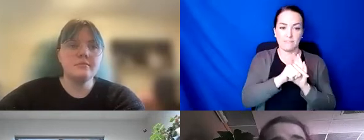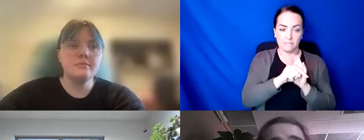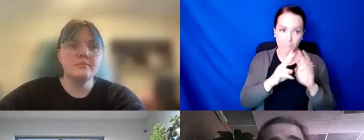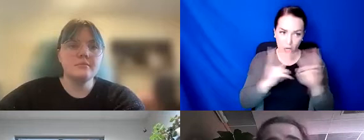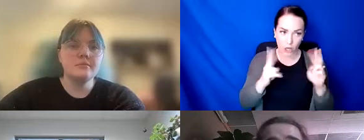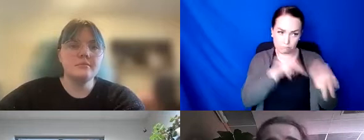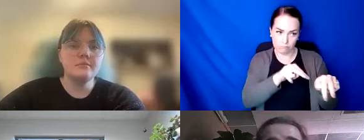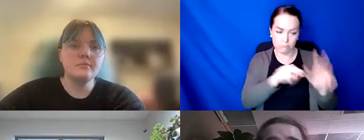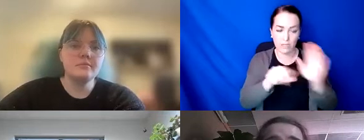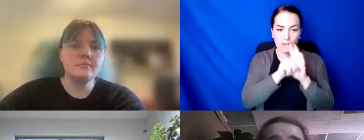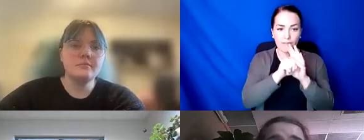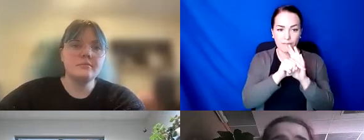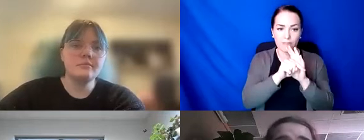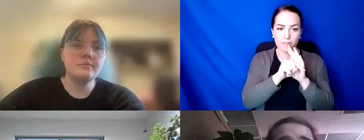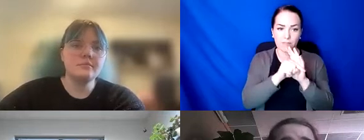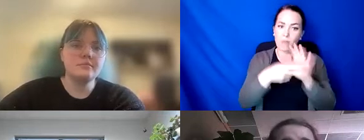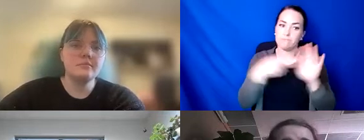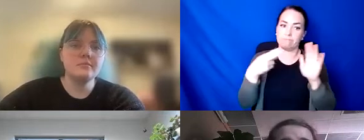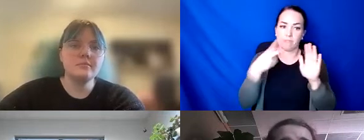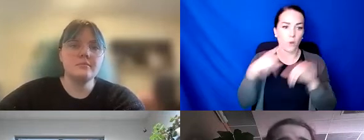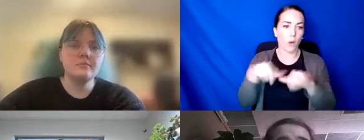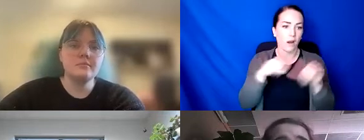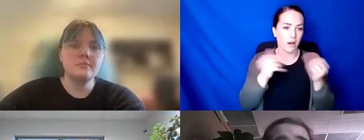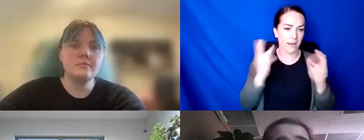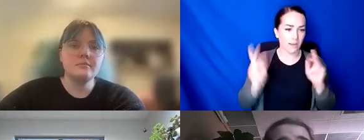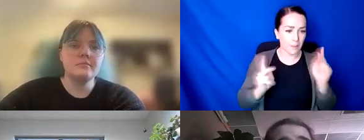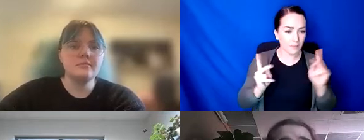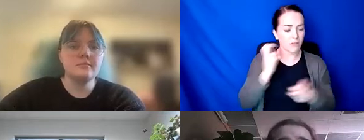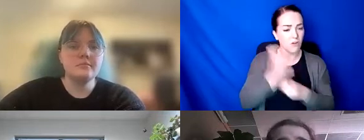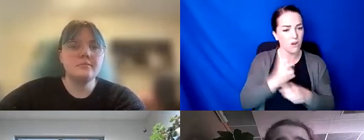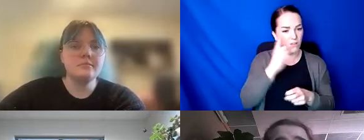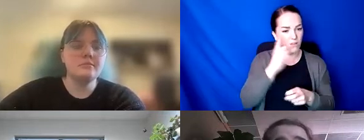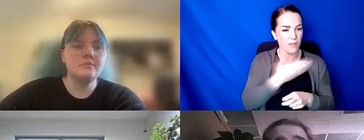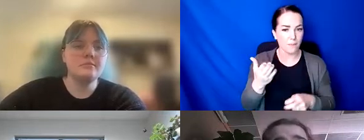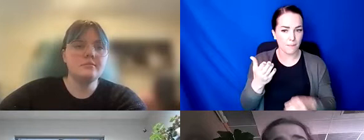eyes of a lot of people. So it's hard for them to um,